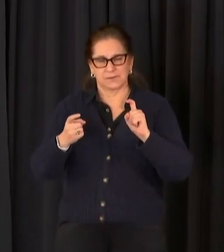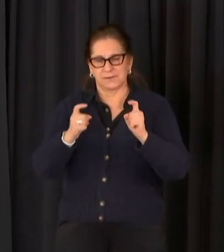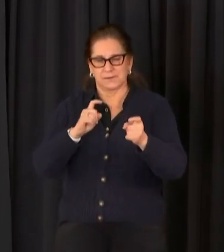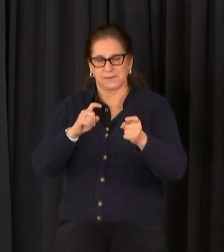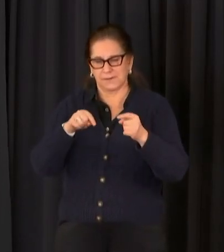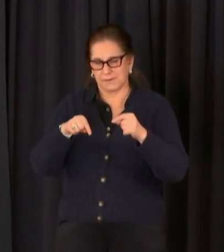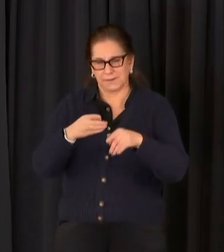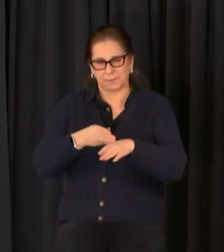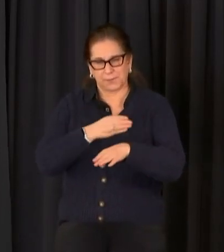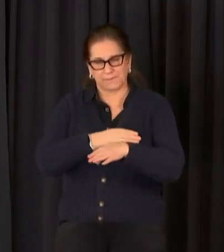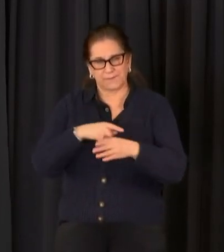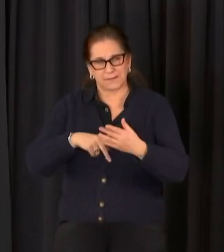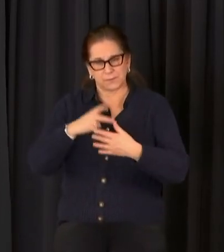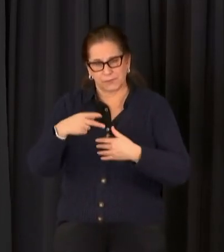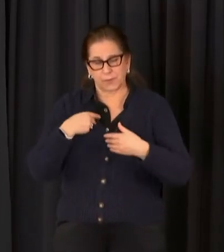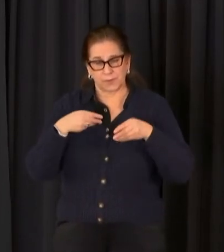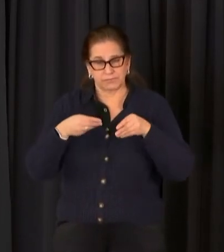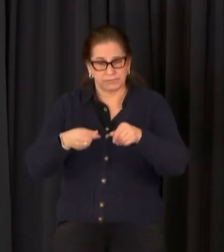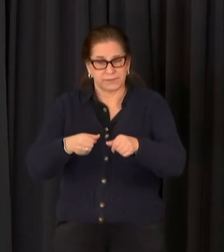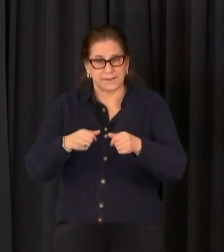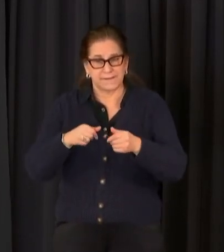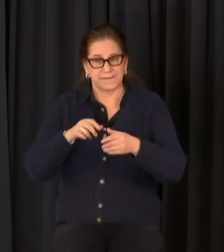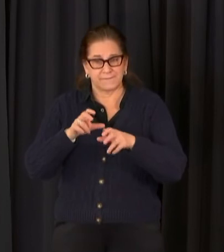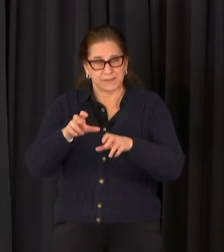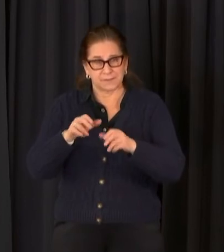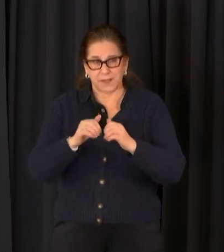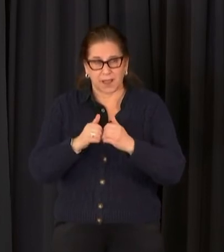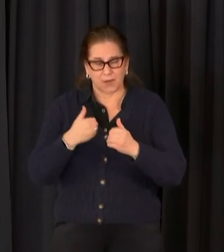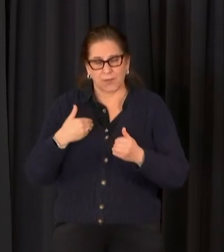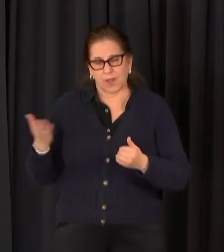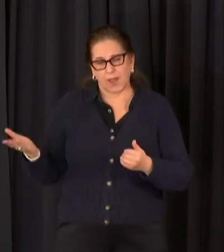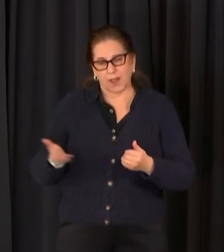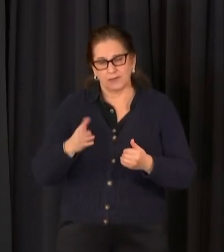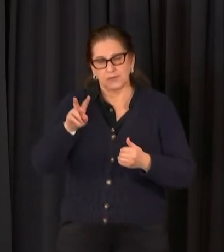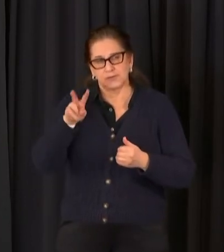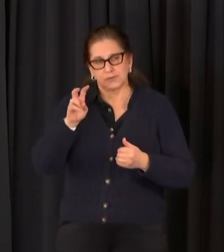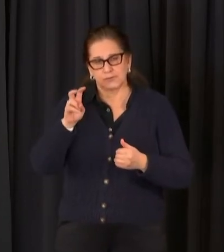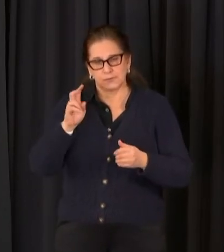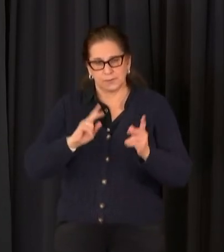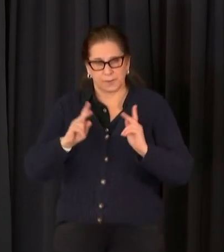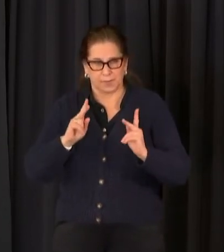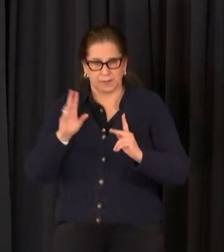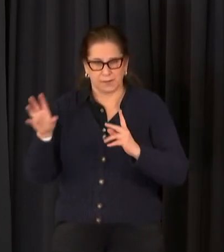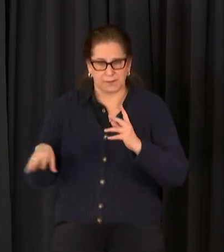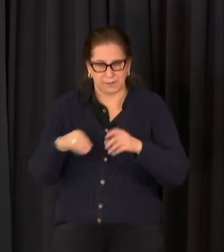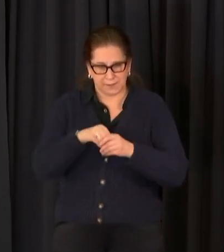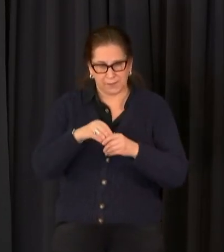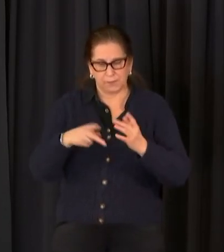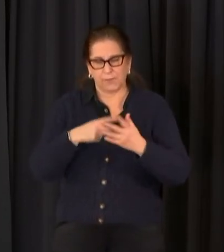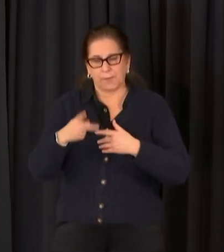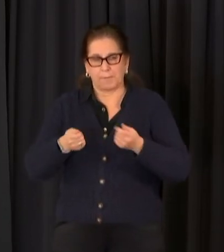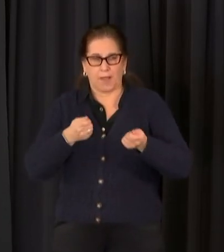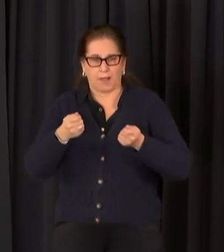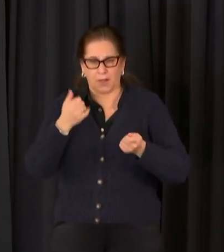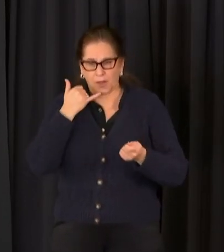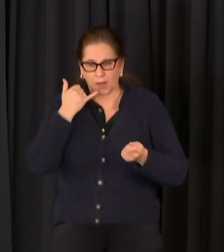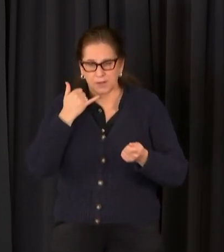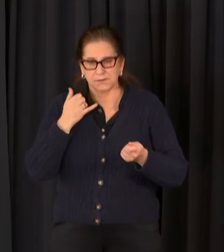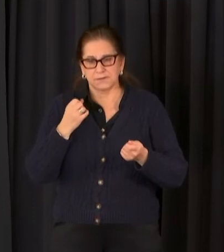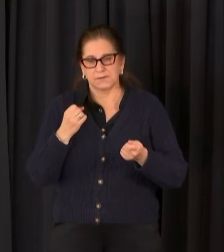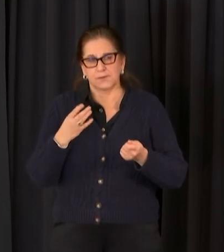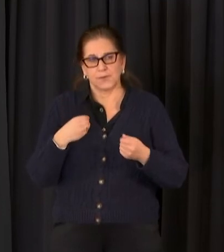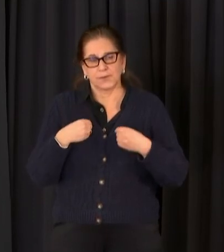that I anticipate bringing on almost 200 additional resources. Some of those resources will be in the call center, so we can